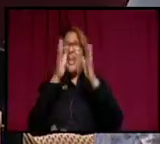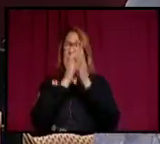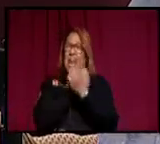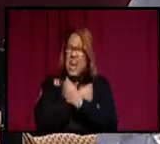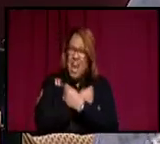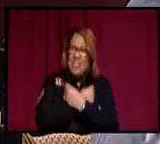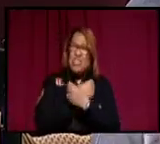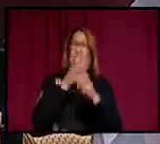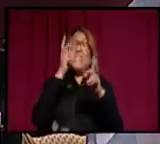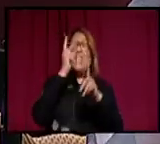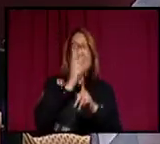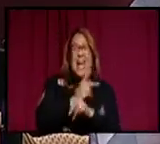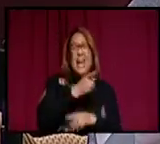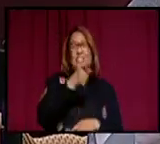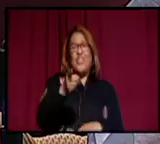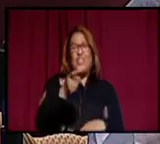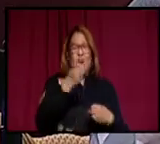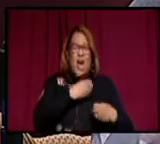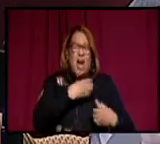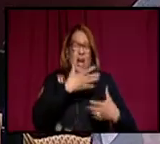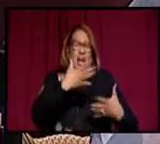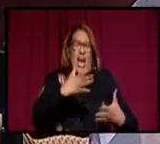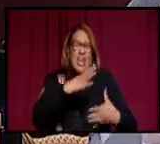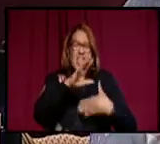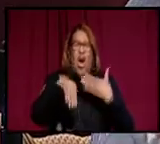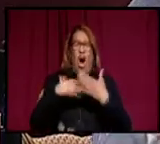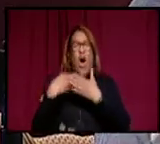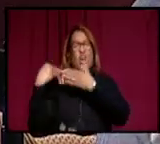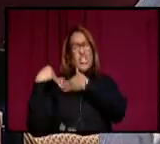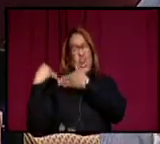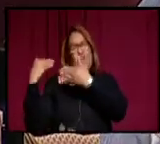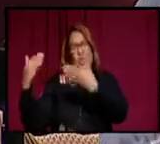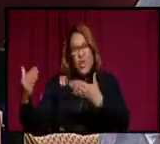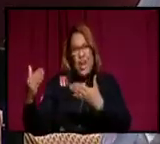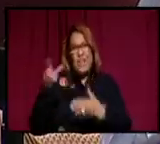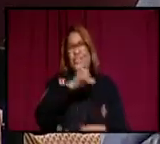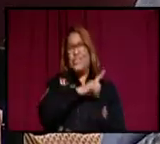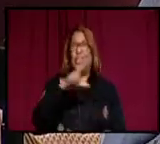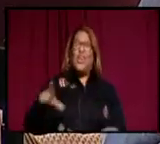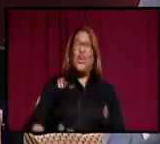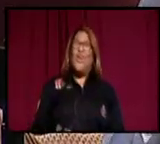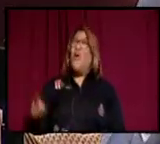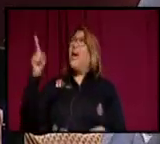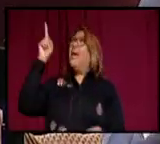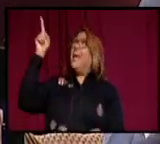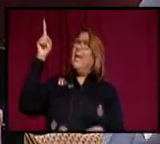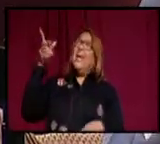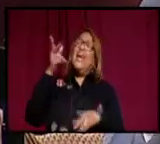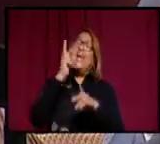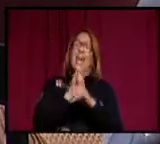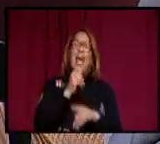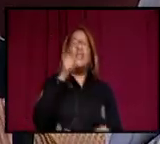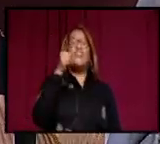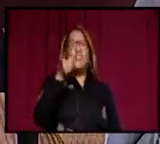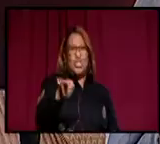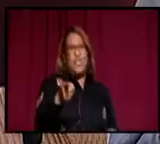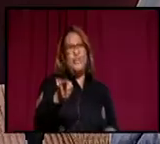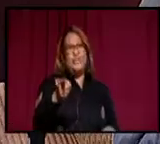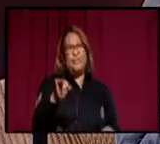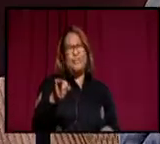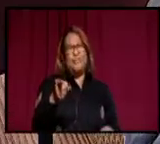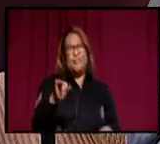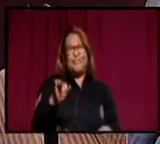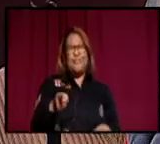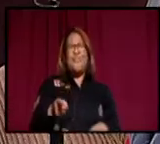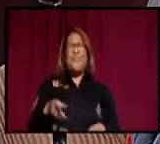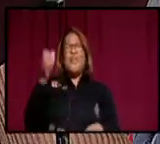you. I want to encourage you to cast all of your cares upon the Lord because he cares for you. I tell you,